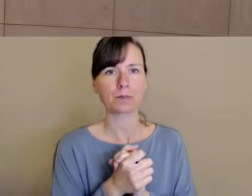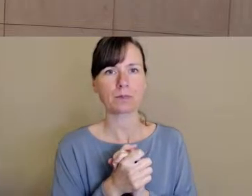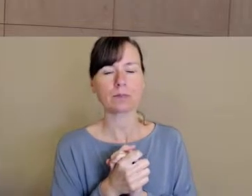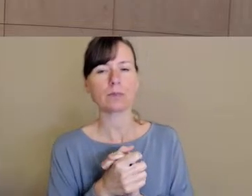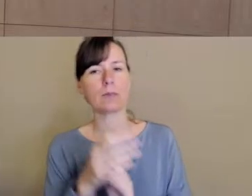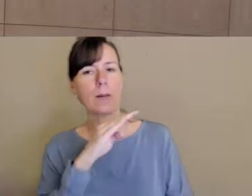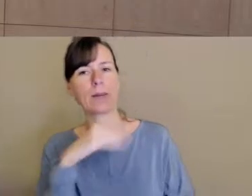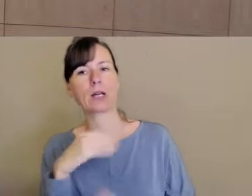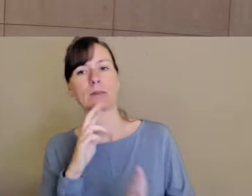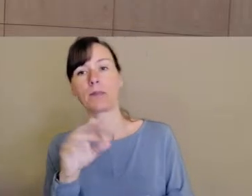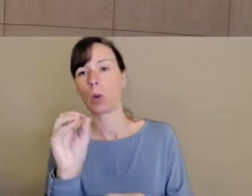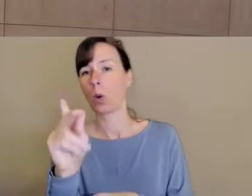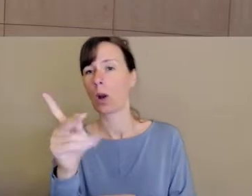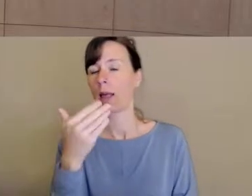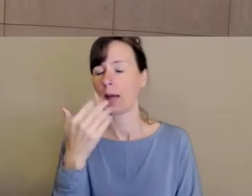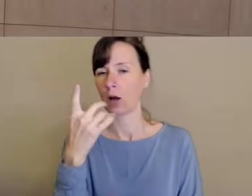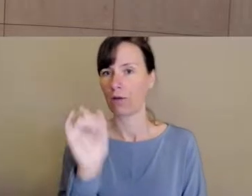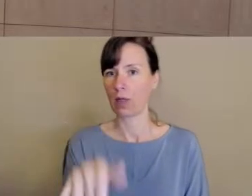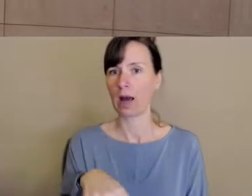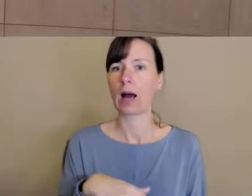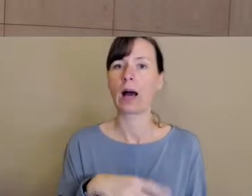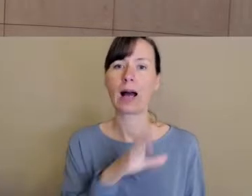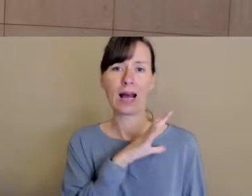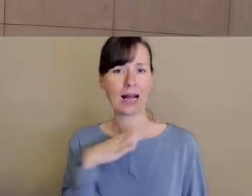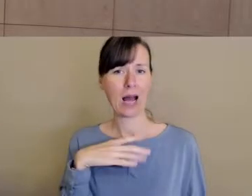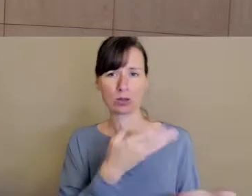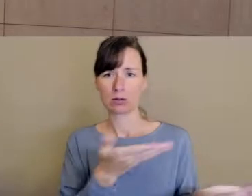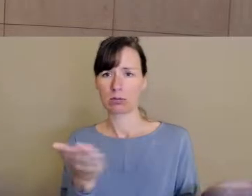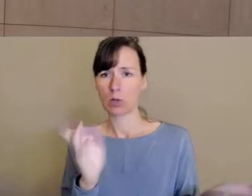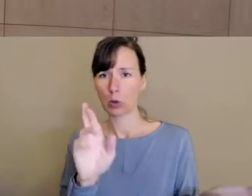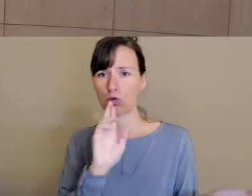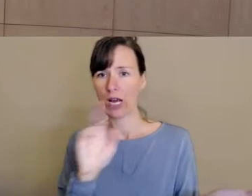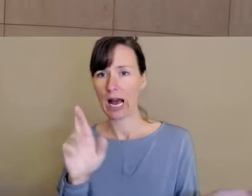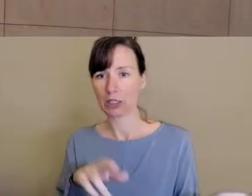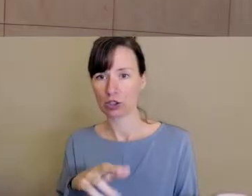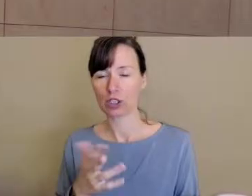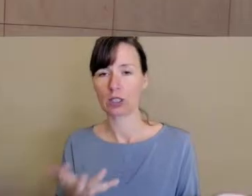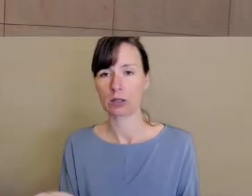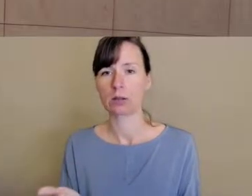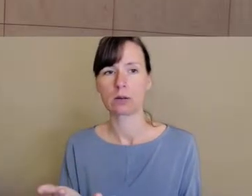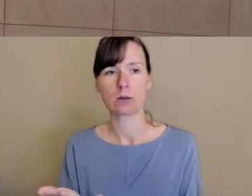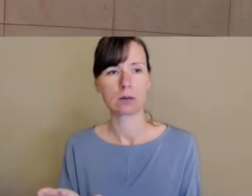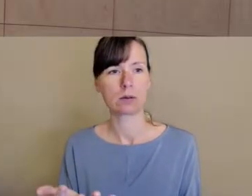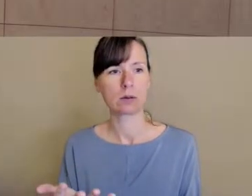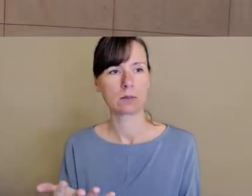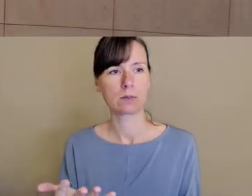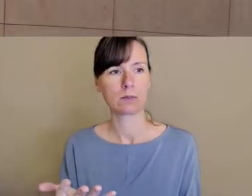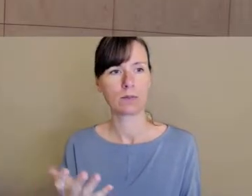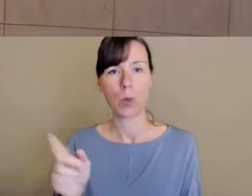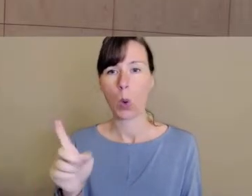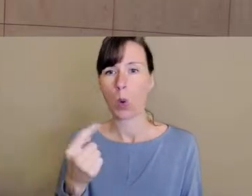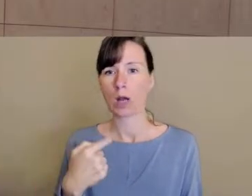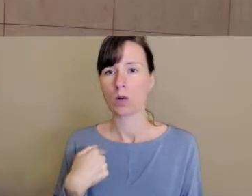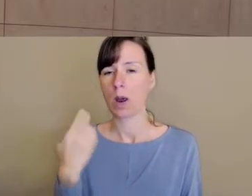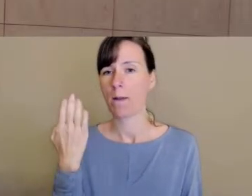All right, thank you for that. Council, do you have any reactions? Because once we make a